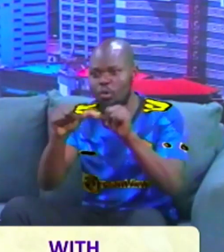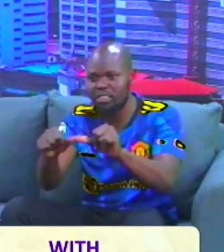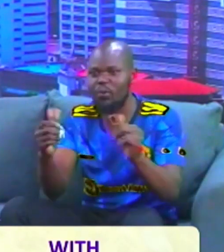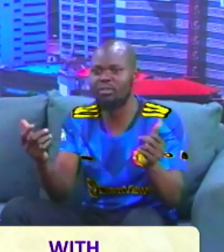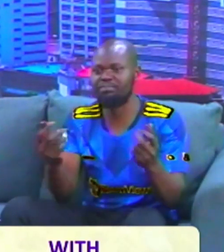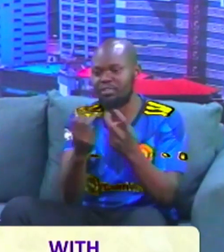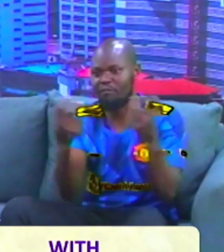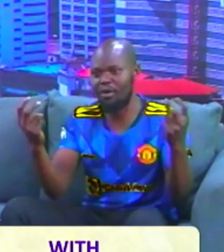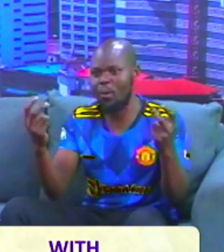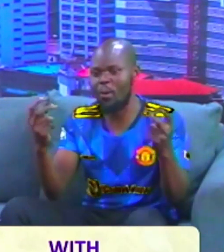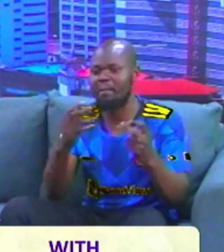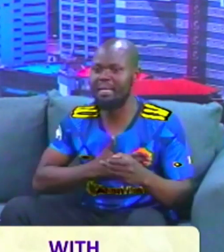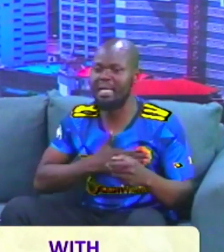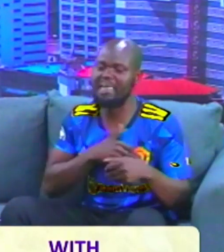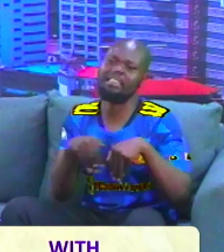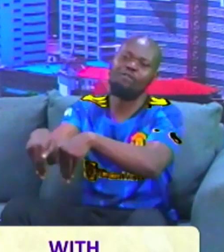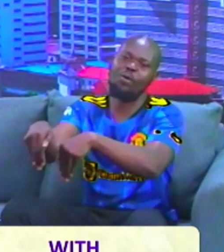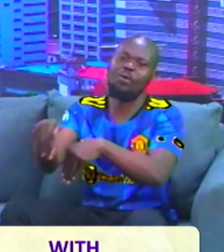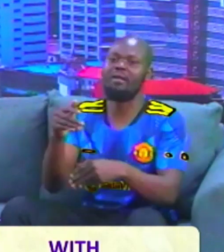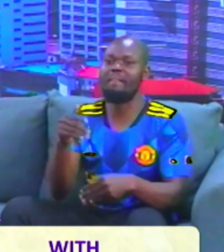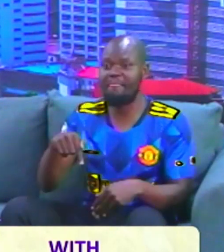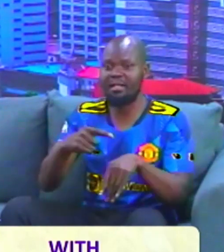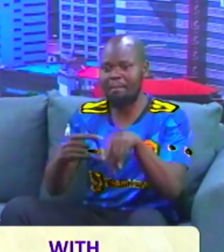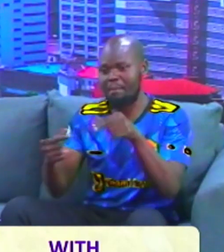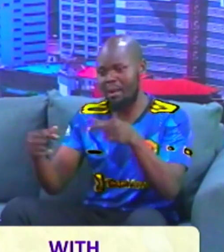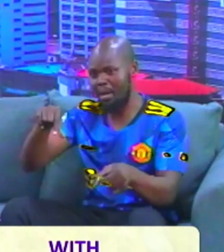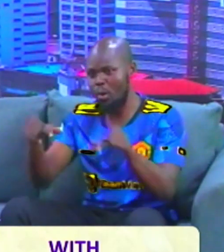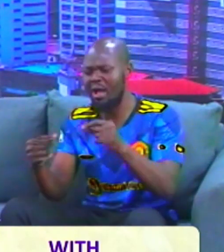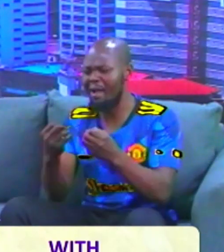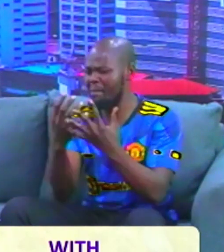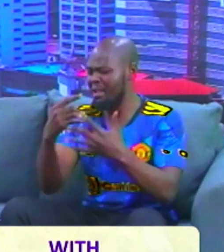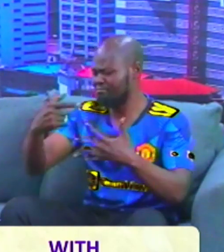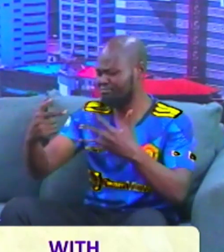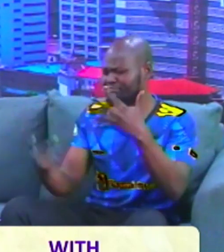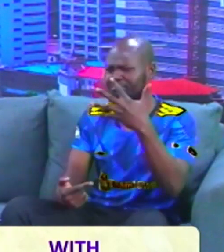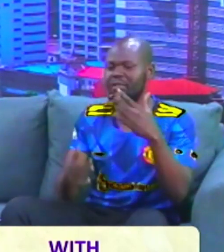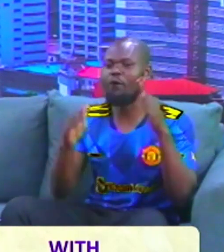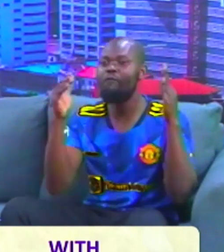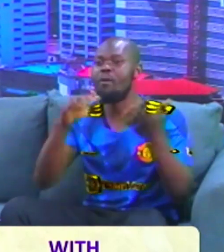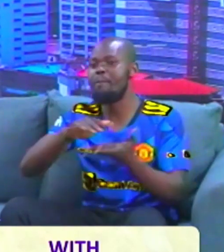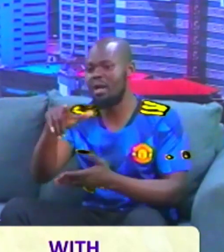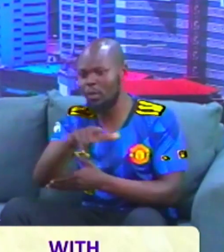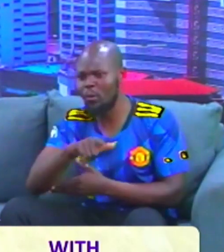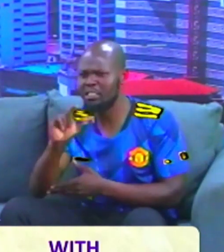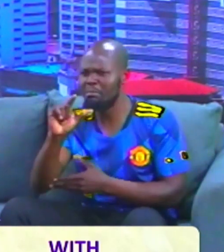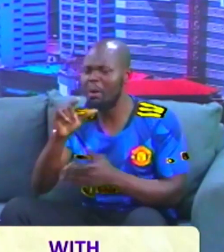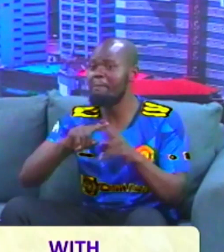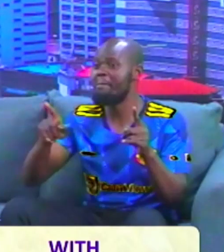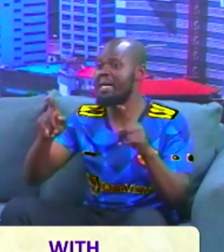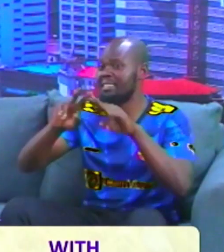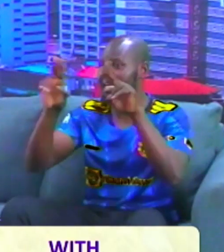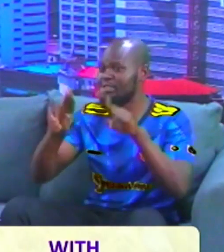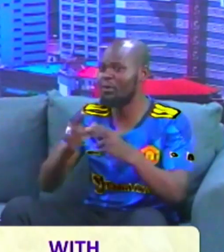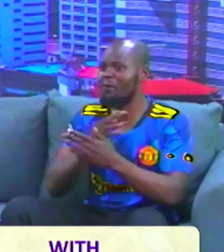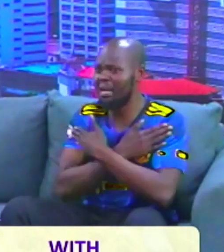And for us, please continue, viewers supporting and following us through our social media platform.